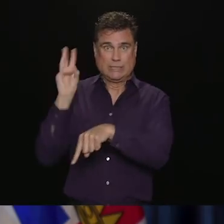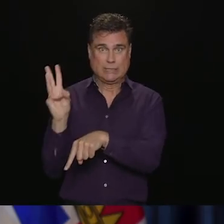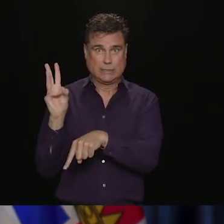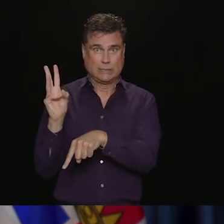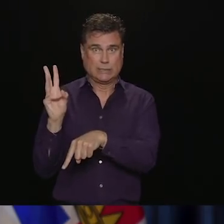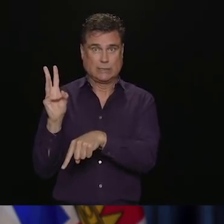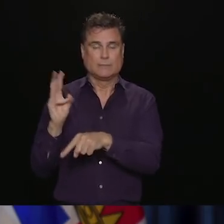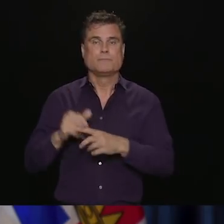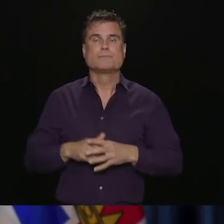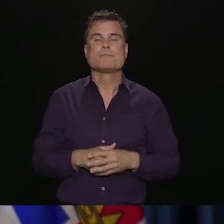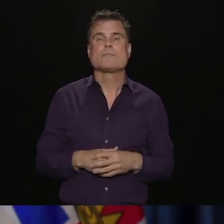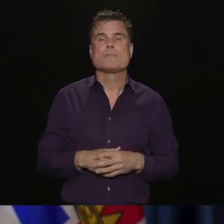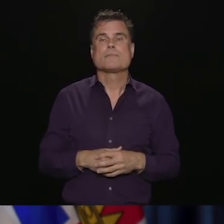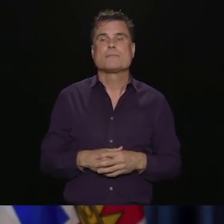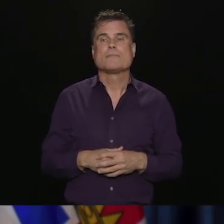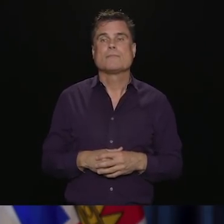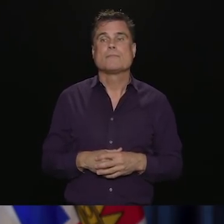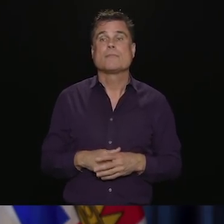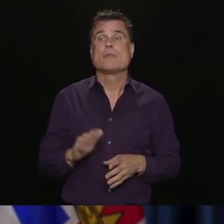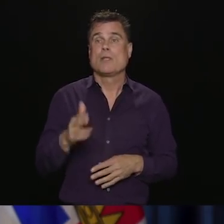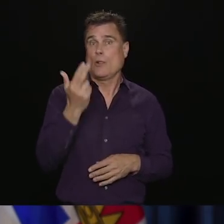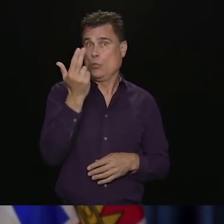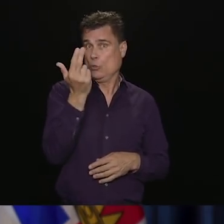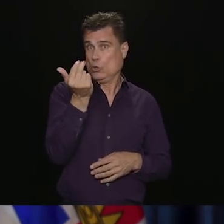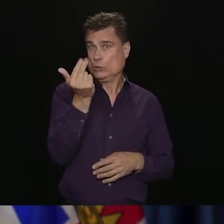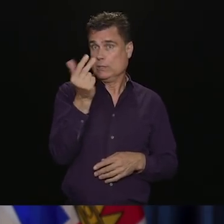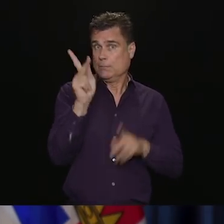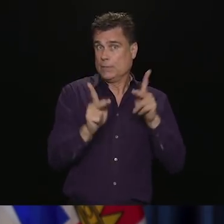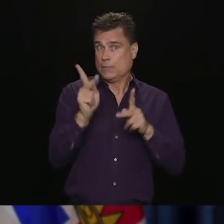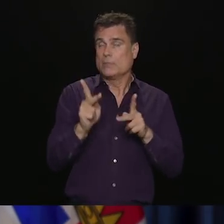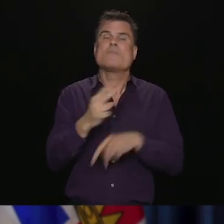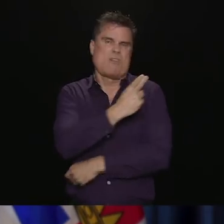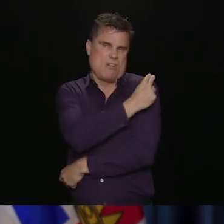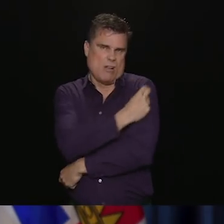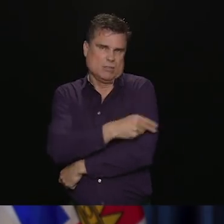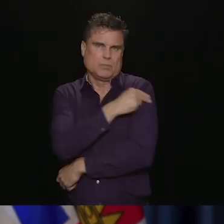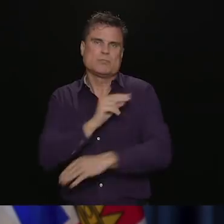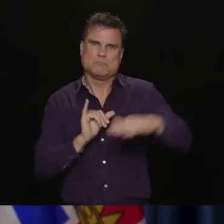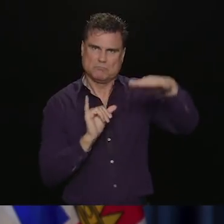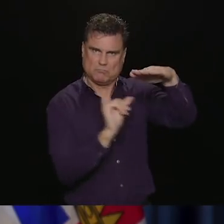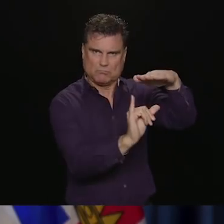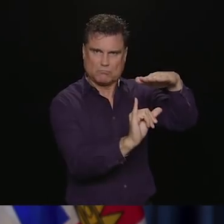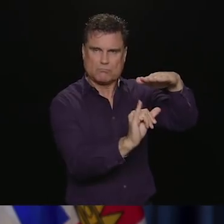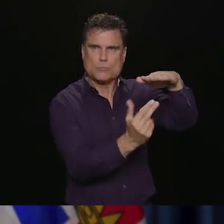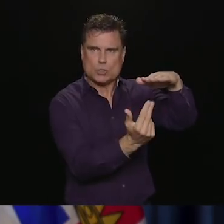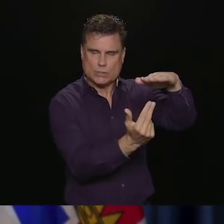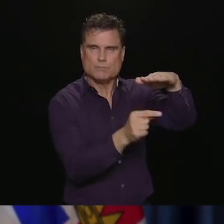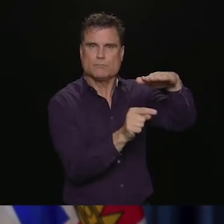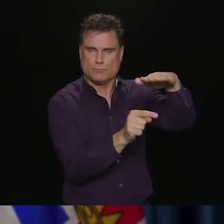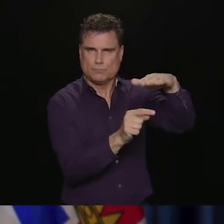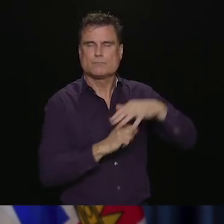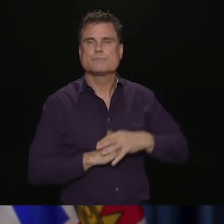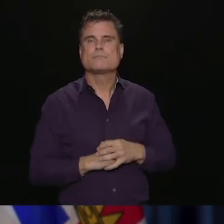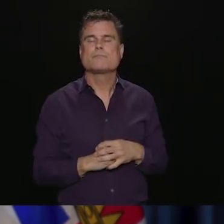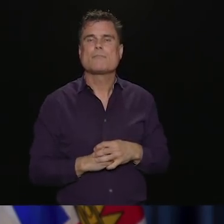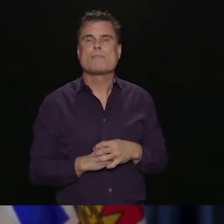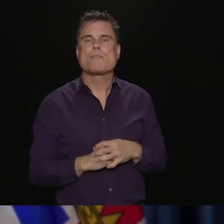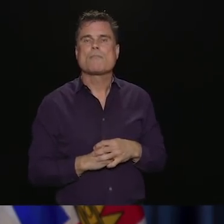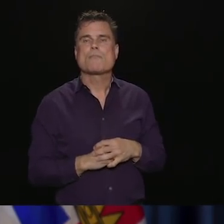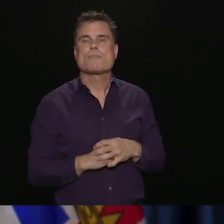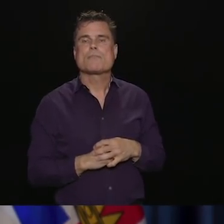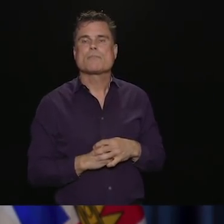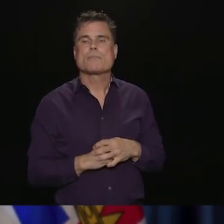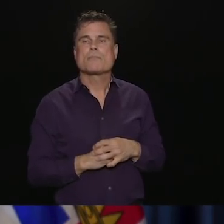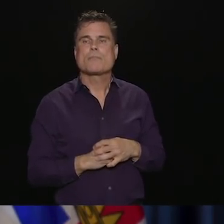people, 7 in Fraser Health, 5 in Vancouver Coastal Health, and 1 in Interior Health. Currently in hospital, and that is a relatively